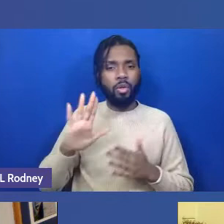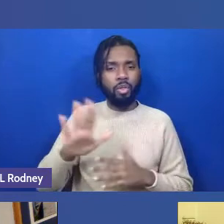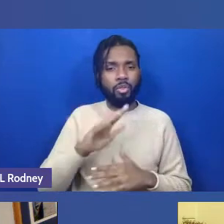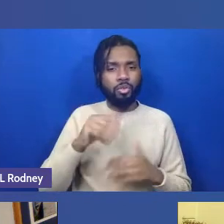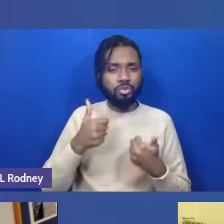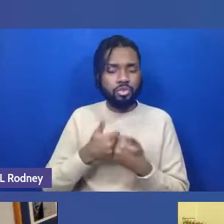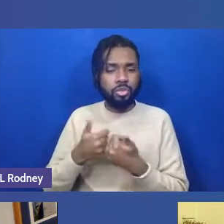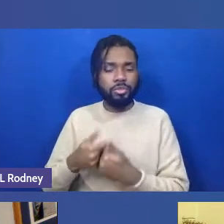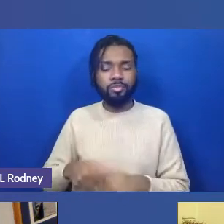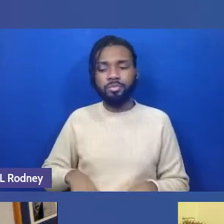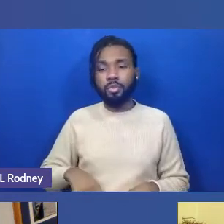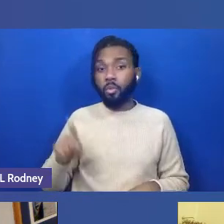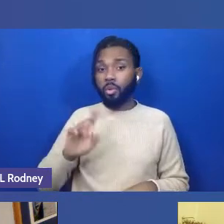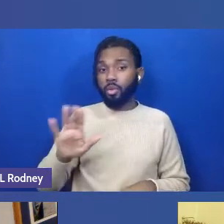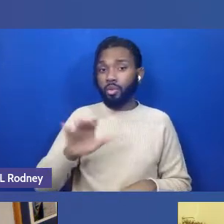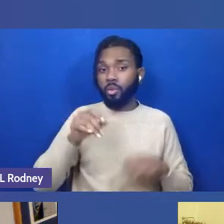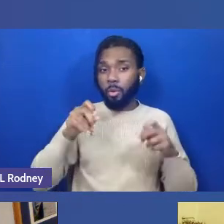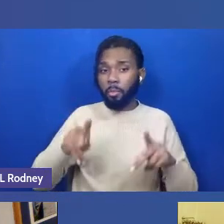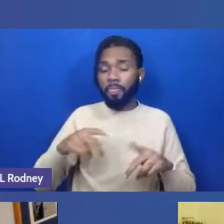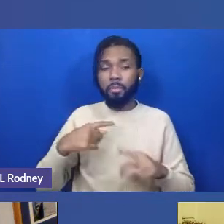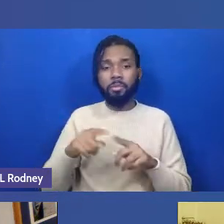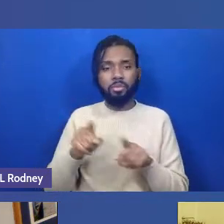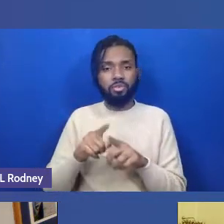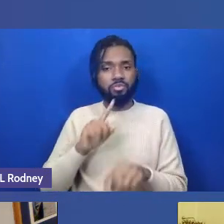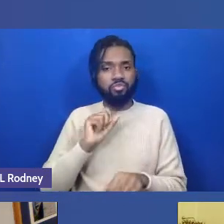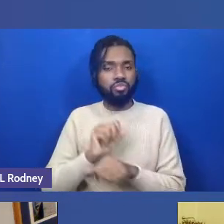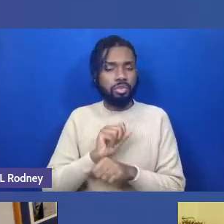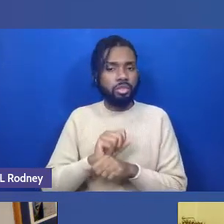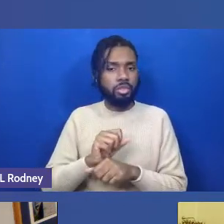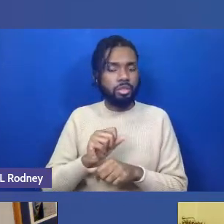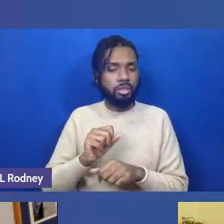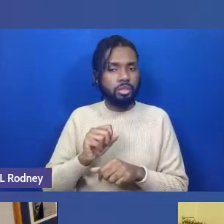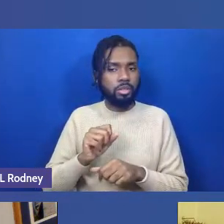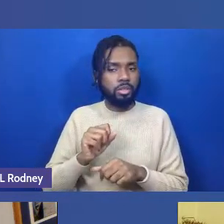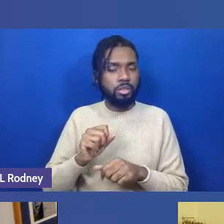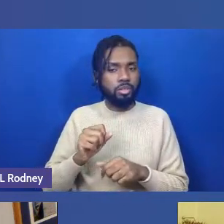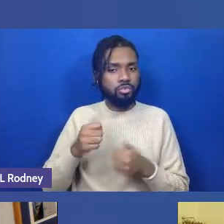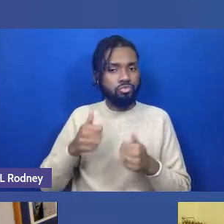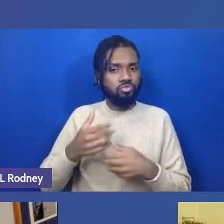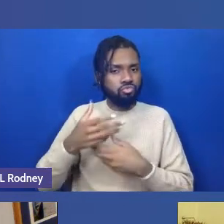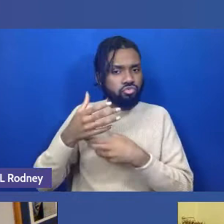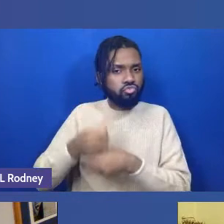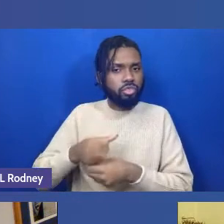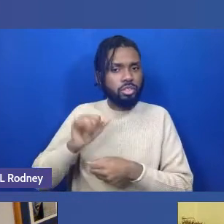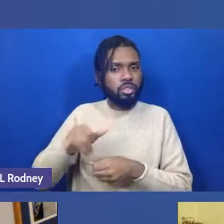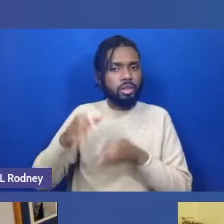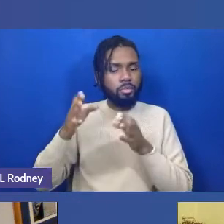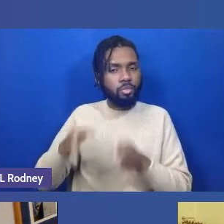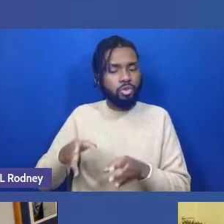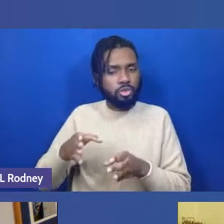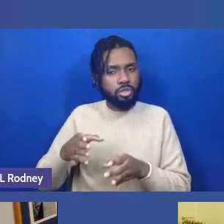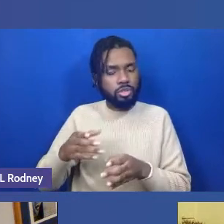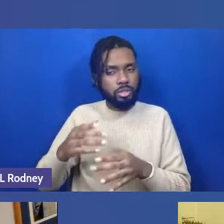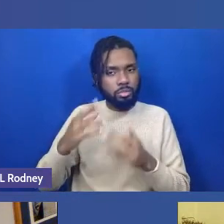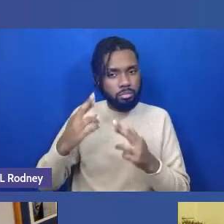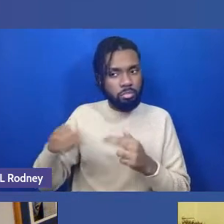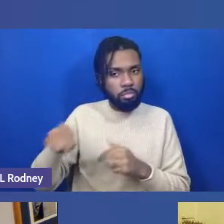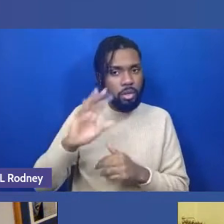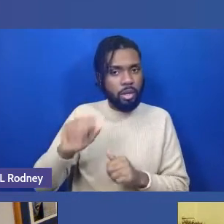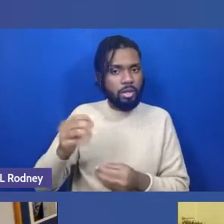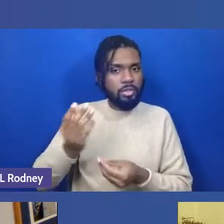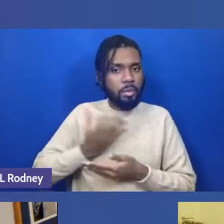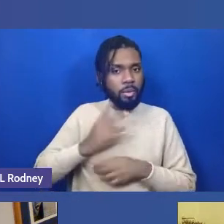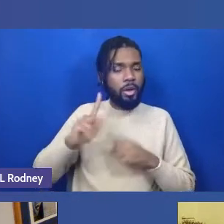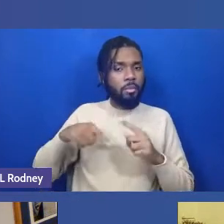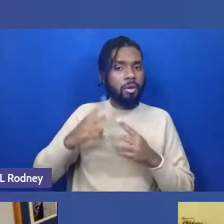are the opportunities, and then really be able to trust that person to tell me about projects or artists